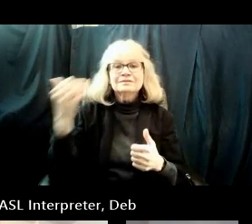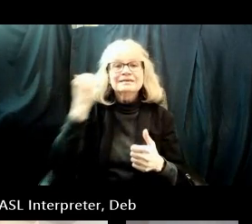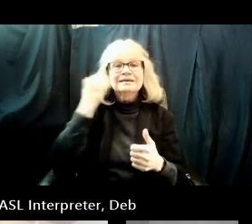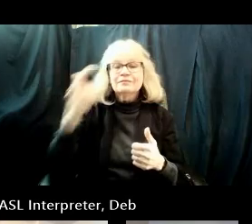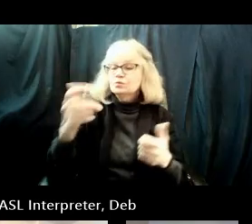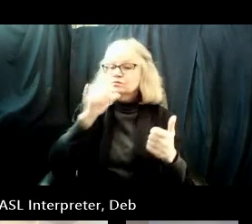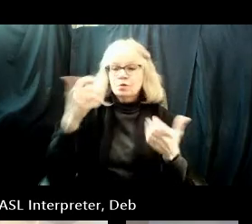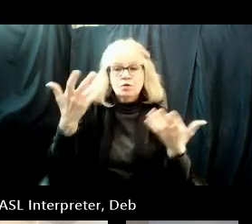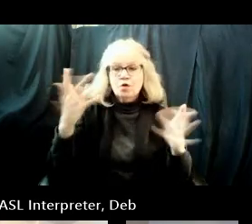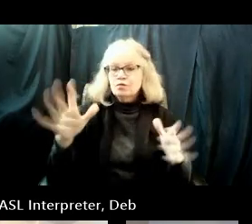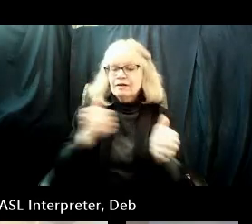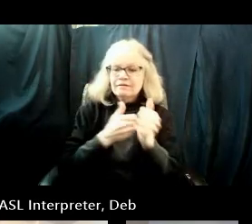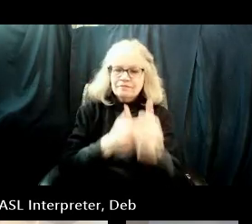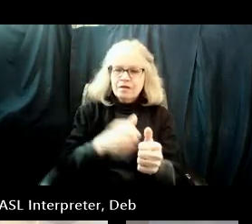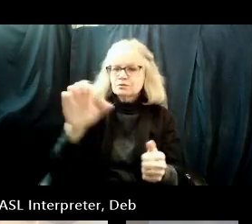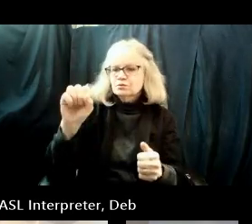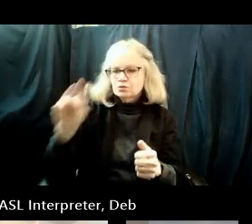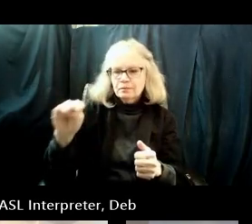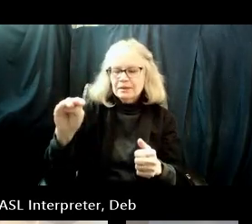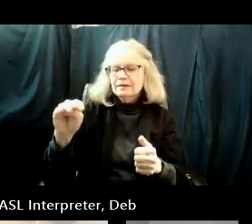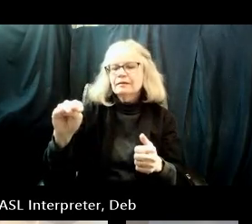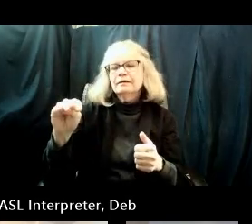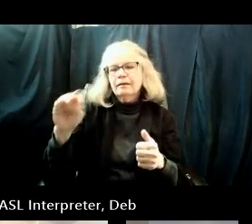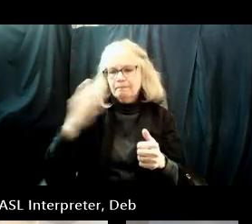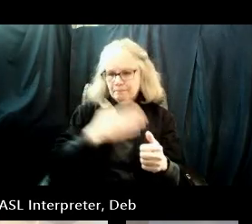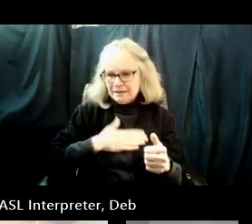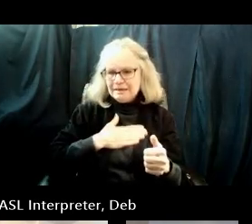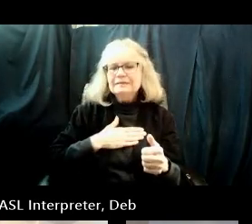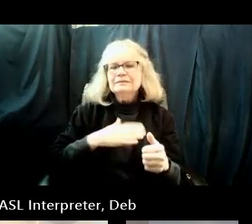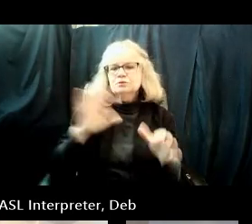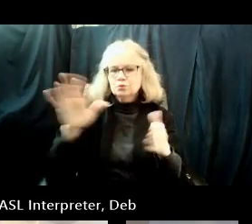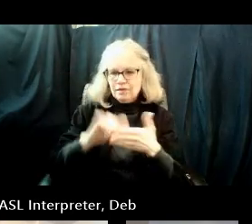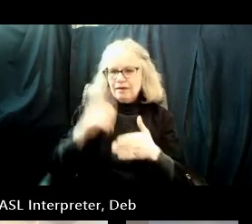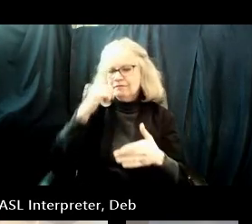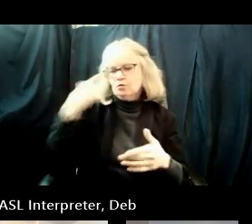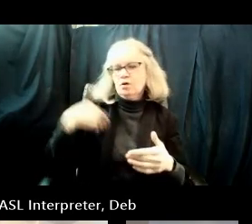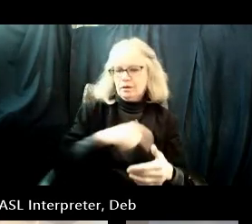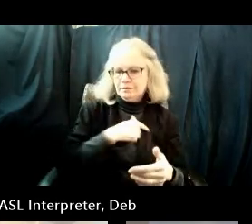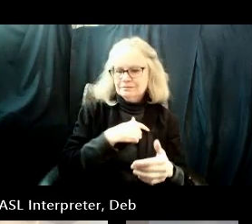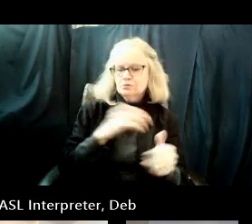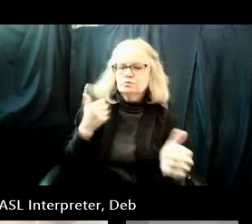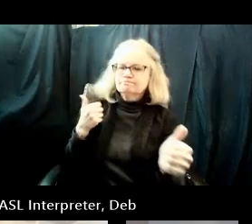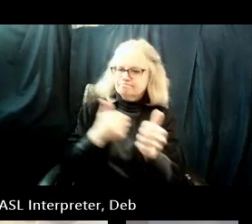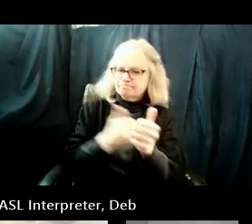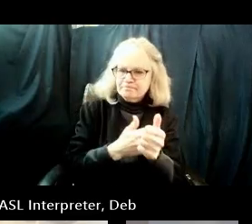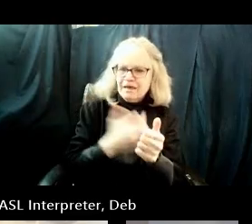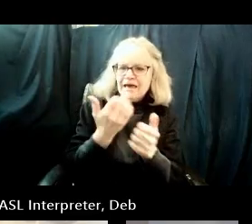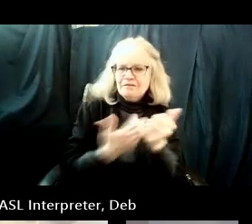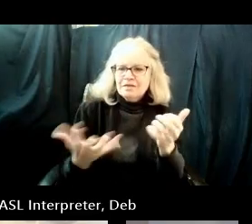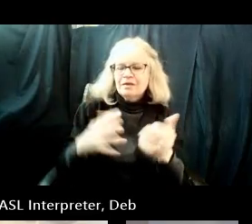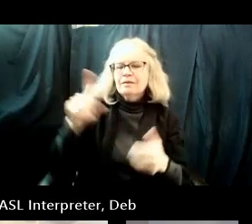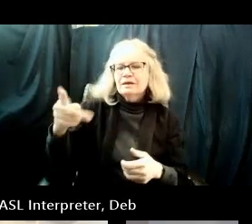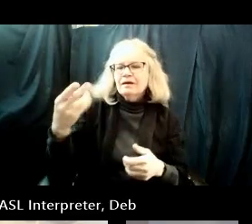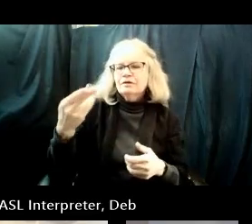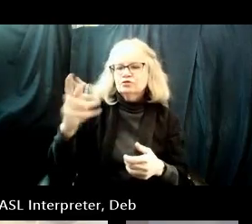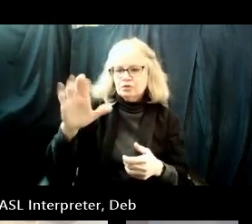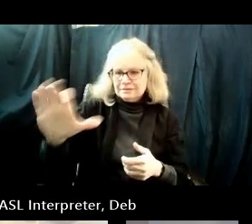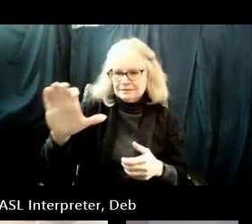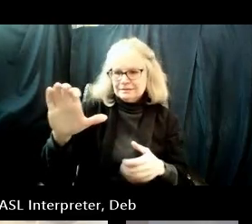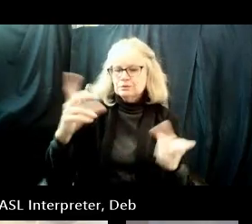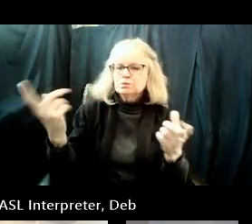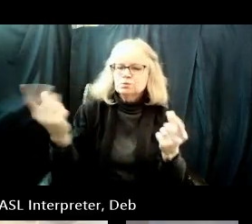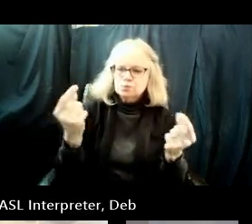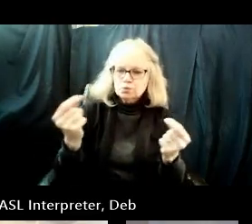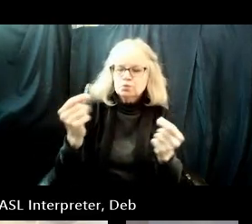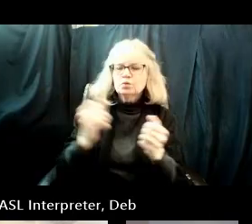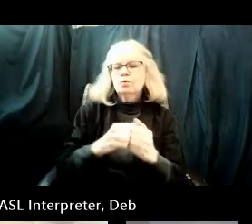already follow our social media pages, please do that in order to stay up to date on everything that the PHRC is doing by way of